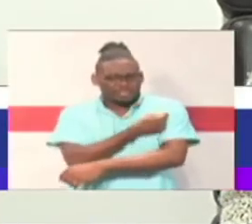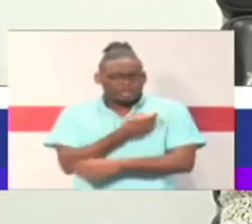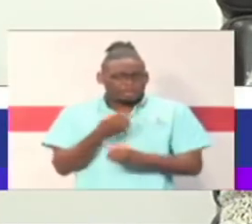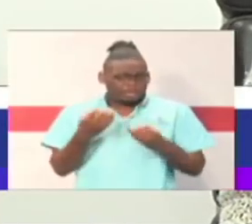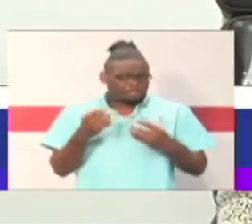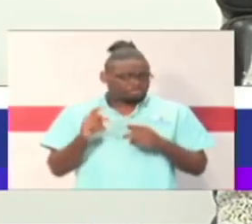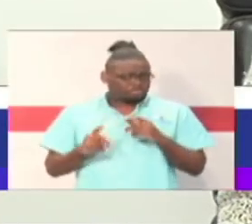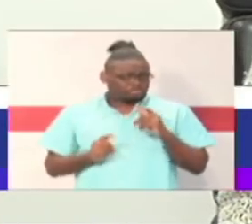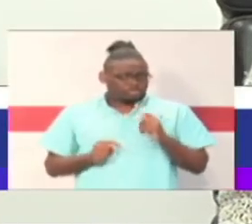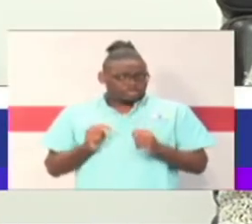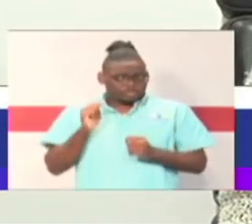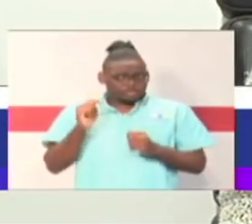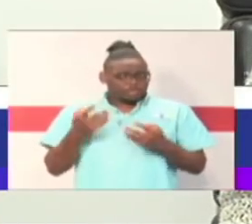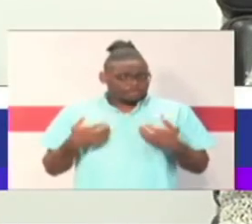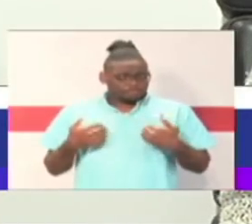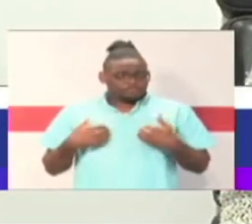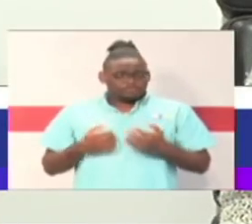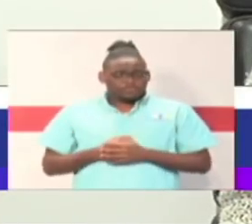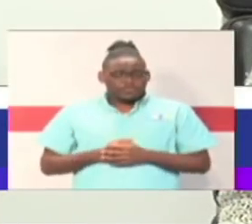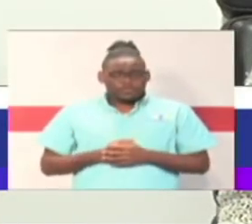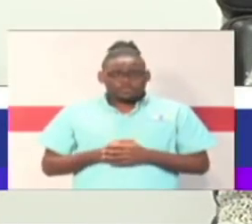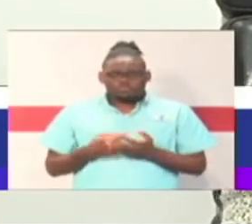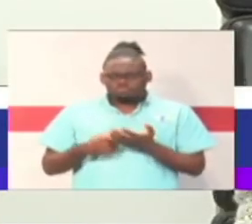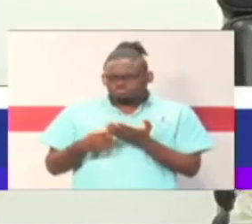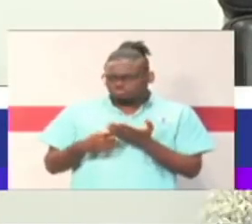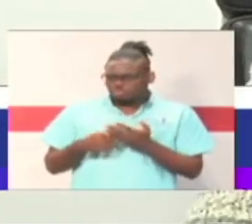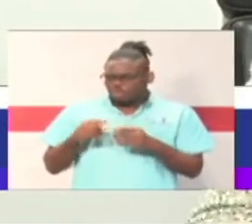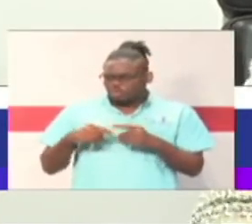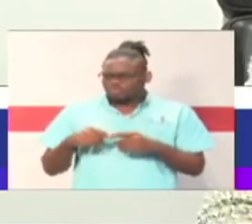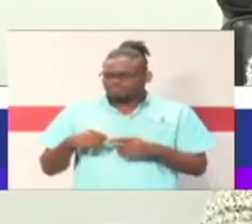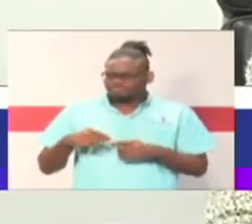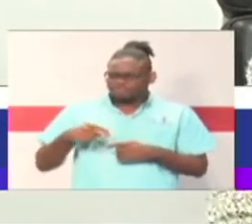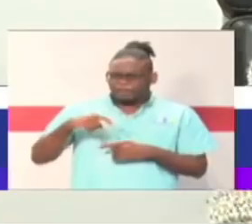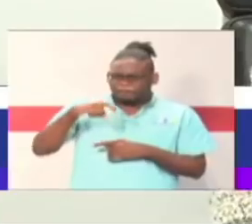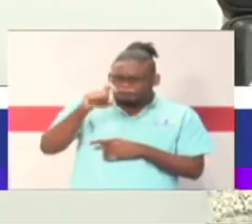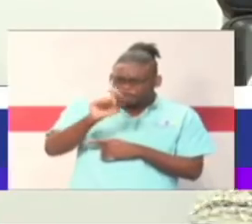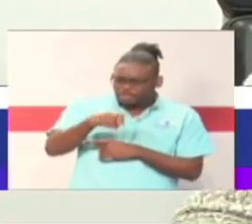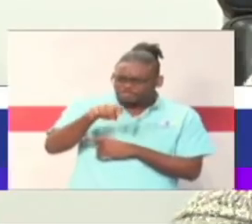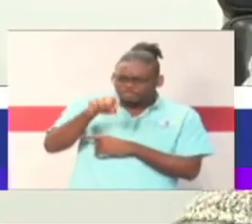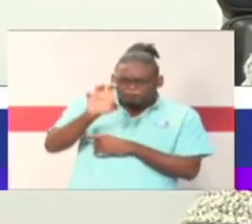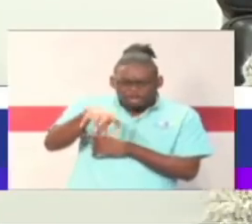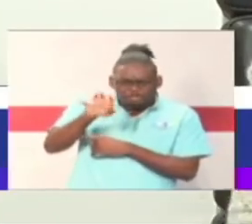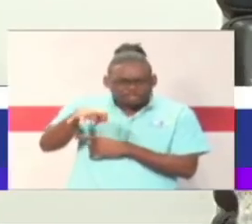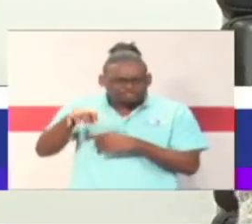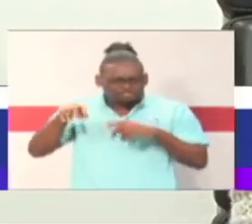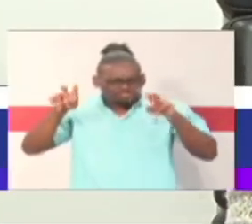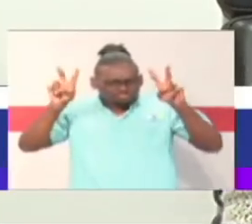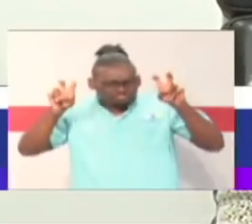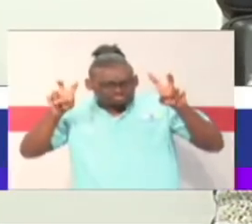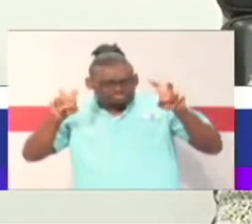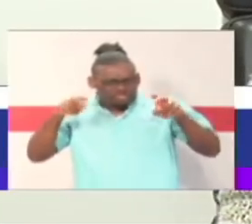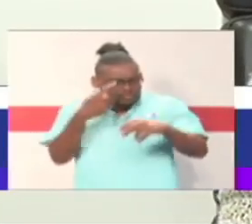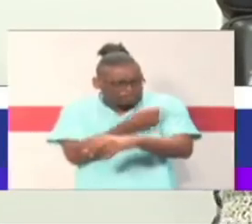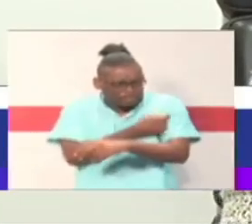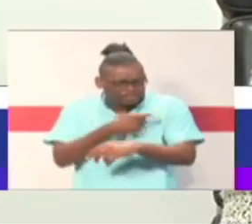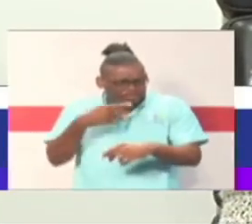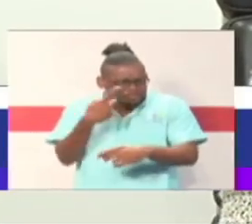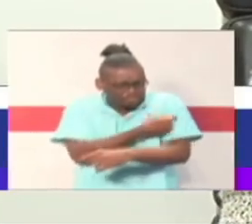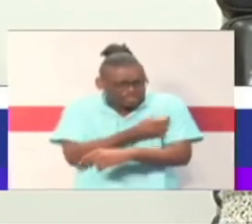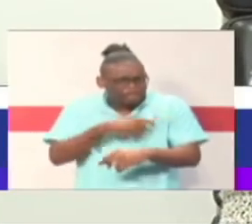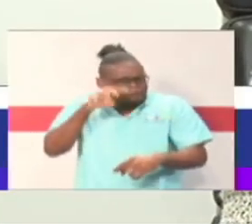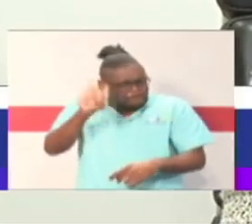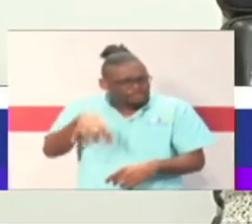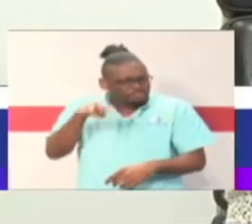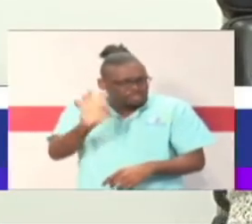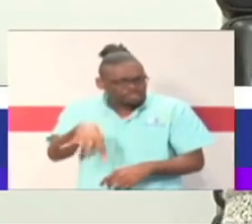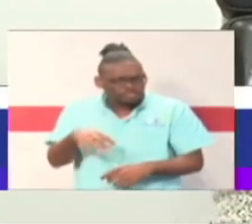of mandatory vaccinations continues to be one that is frequently discussed at all levels. And as